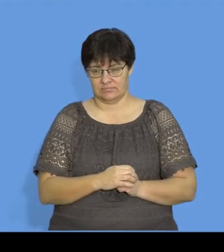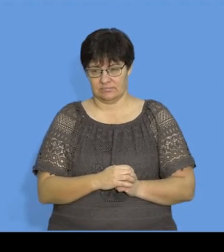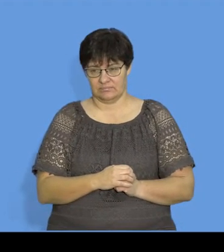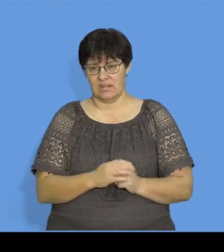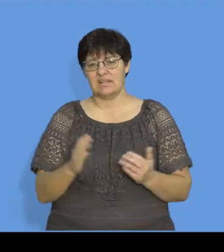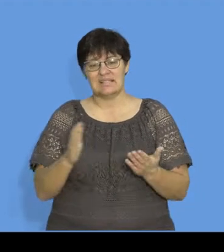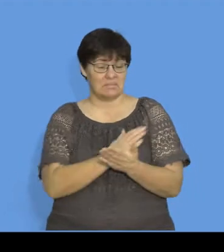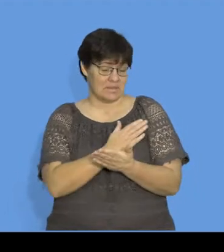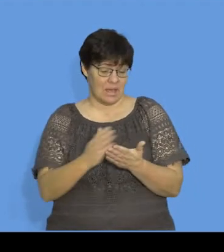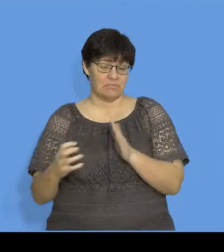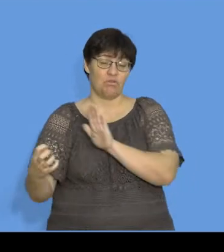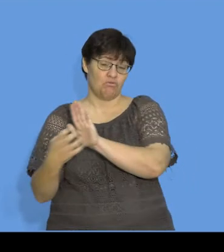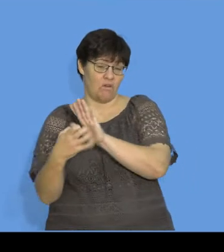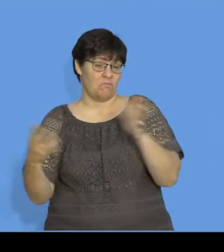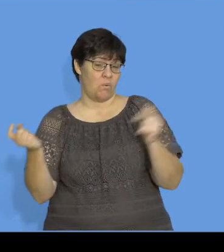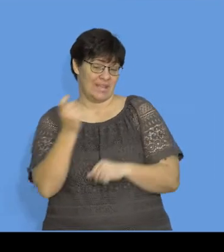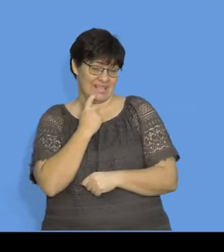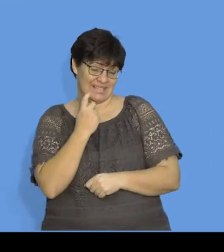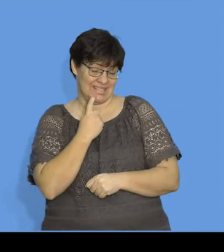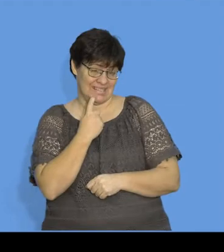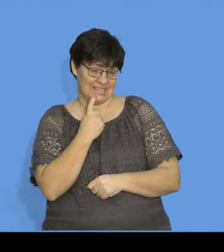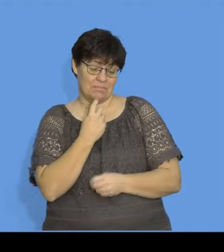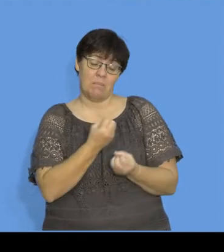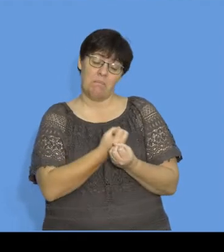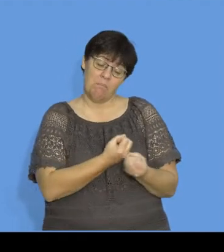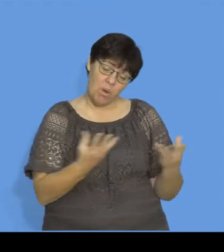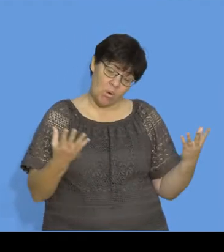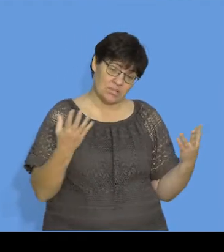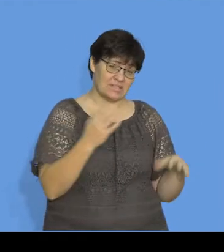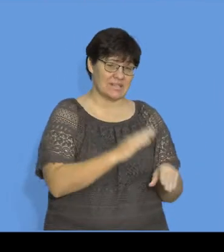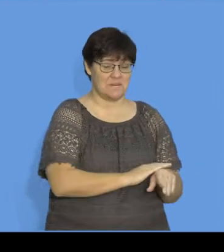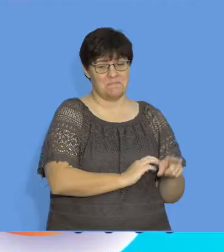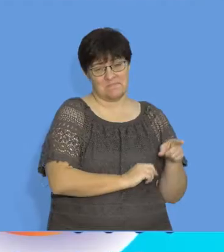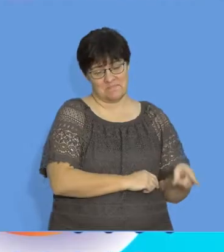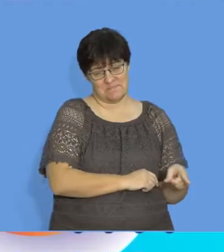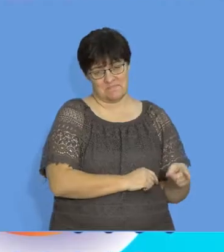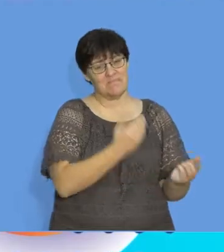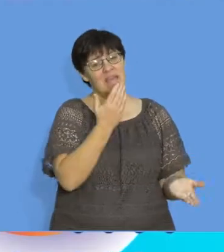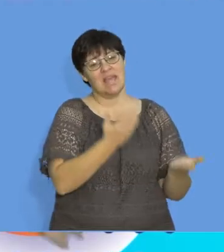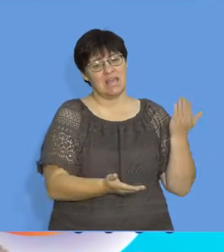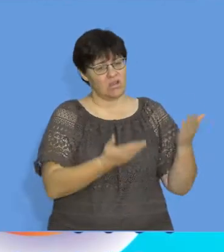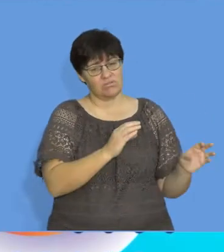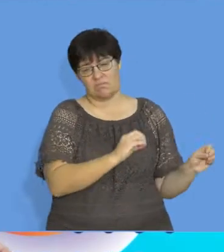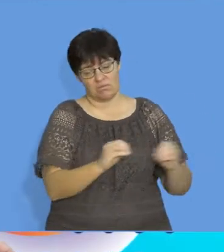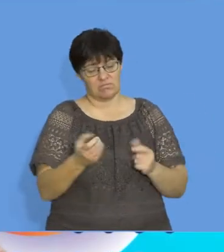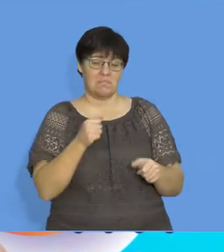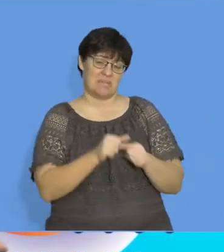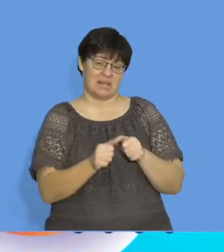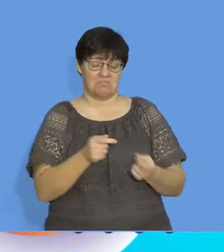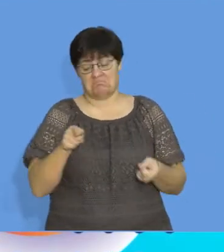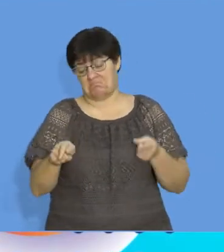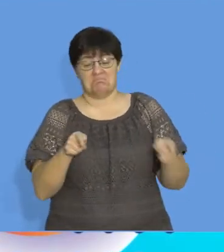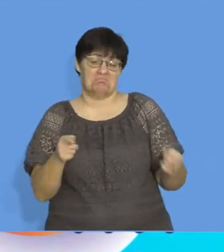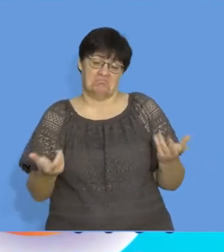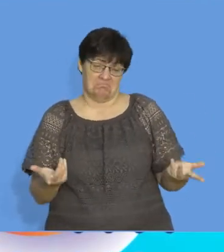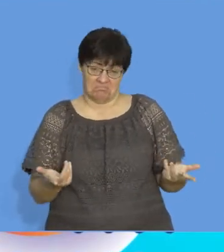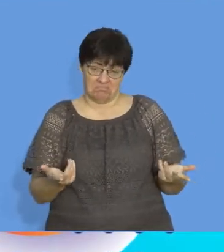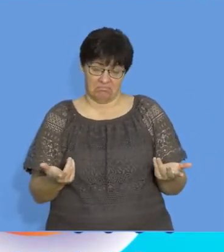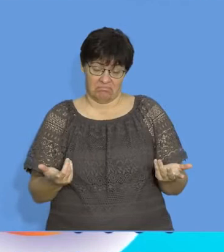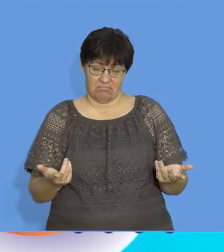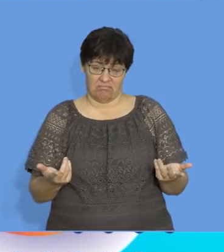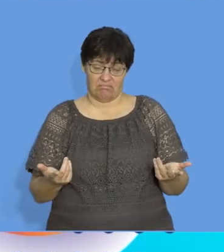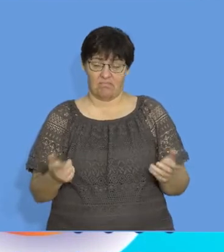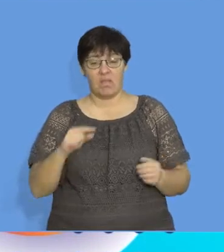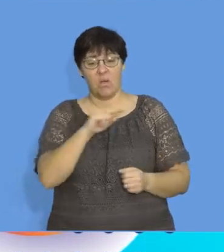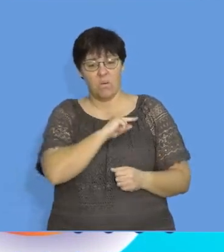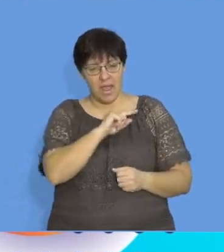the graph is easier, but a lot of the time, equations of motion are better, okay?